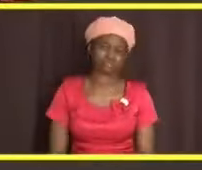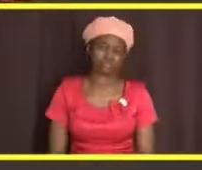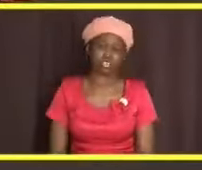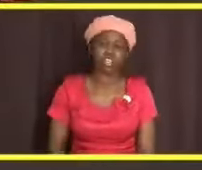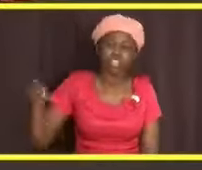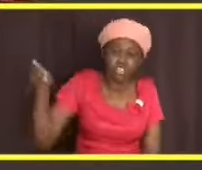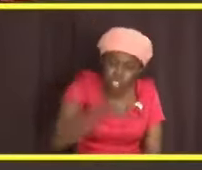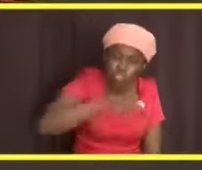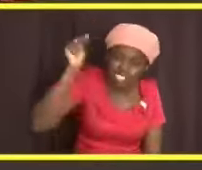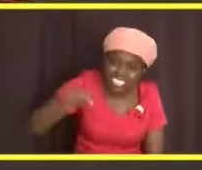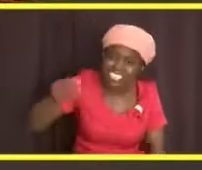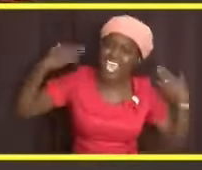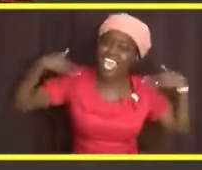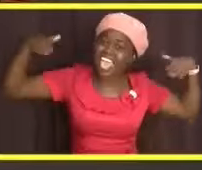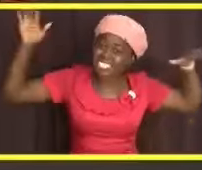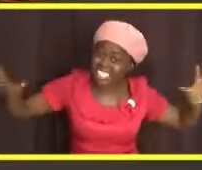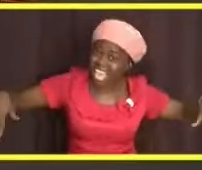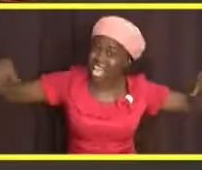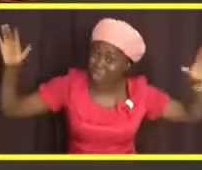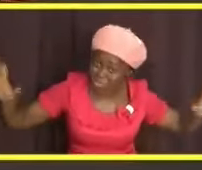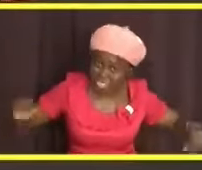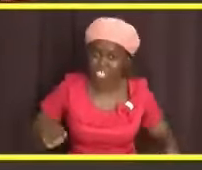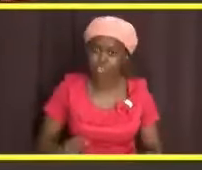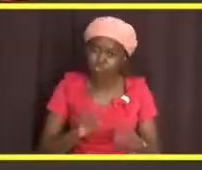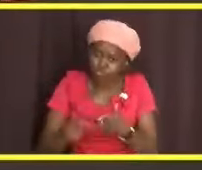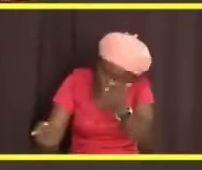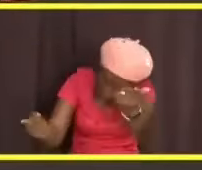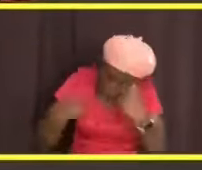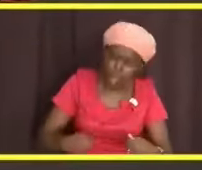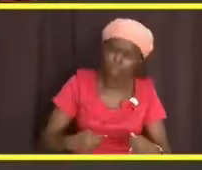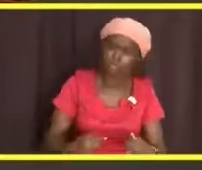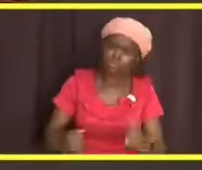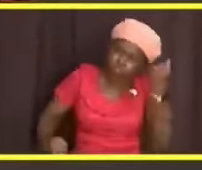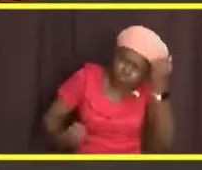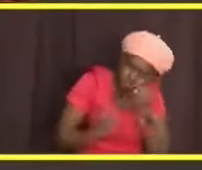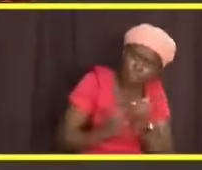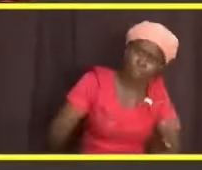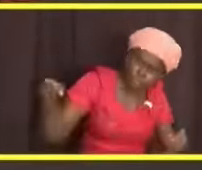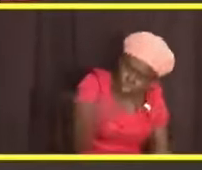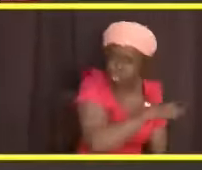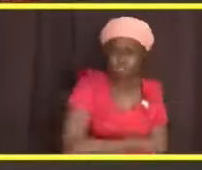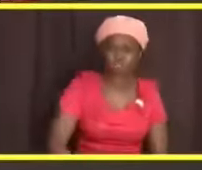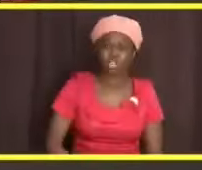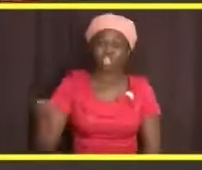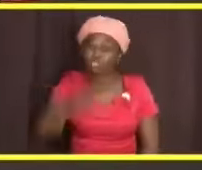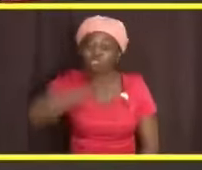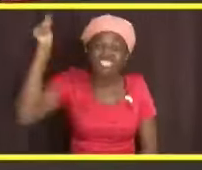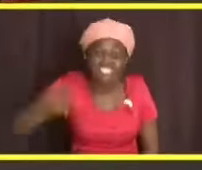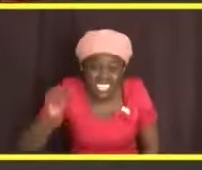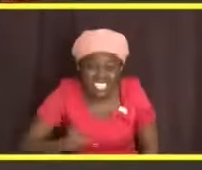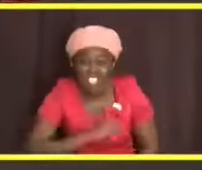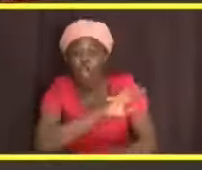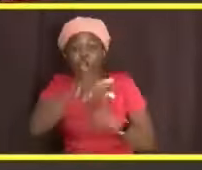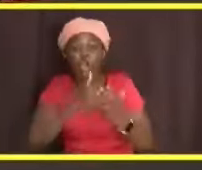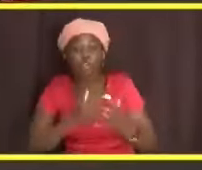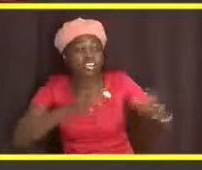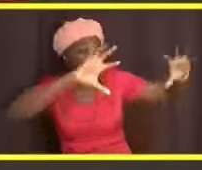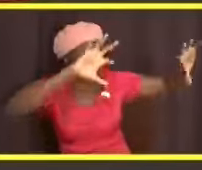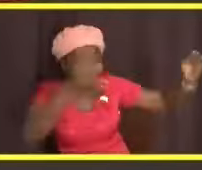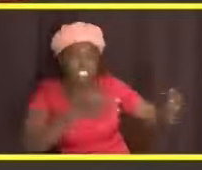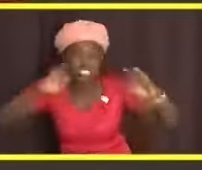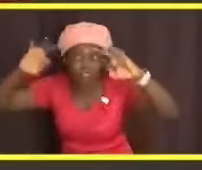You need the angels to come and support you. You need the forces of